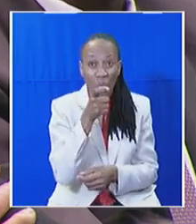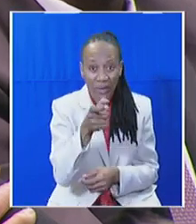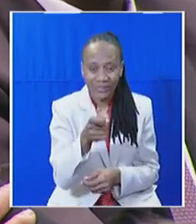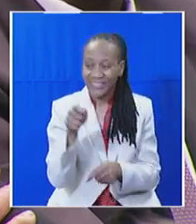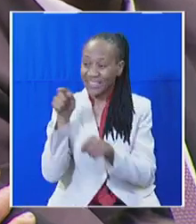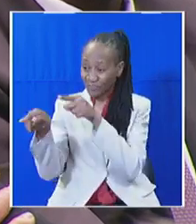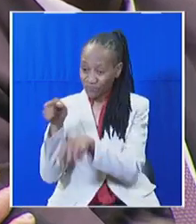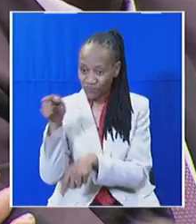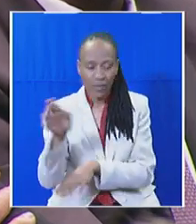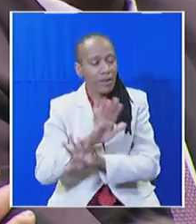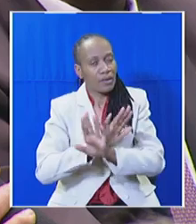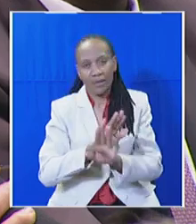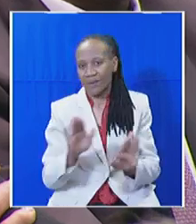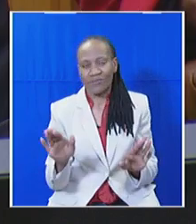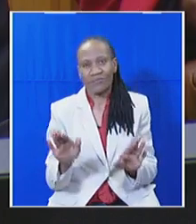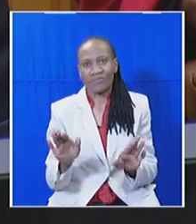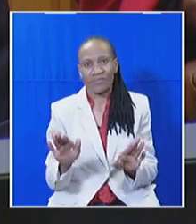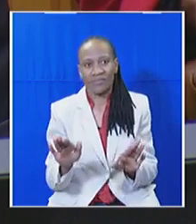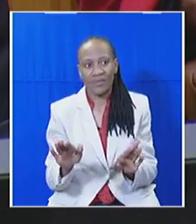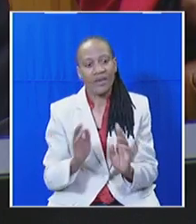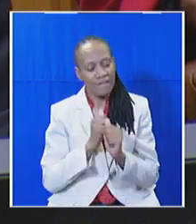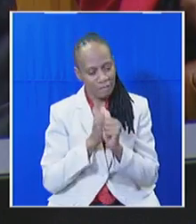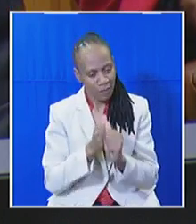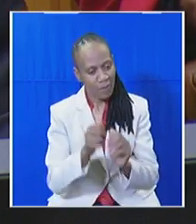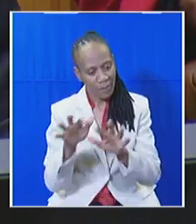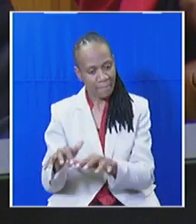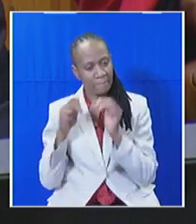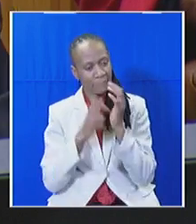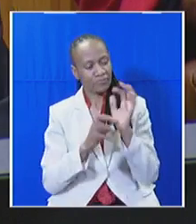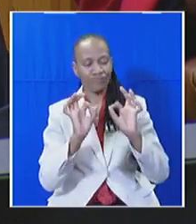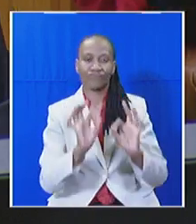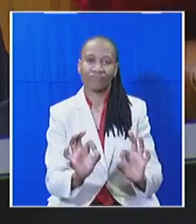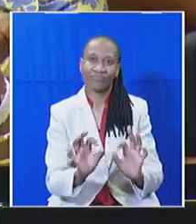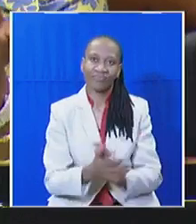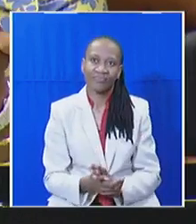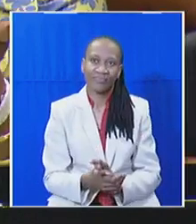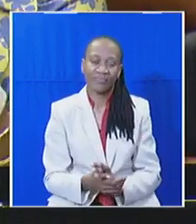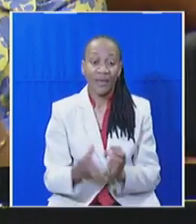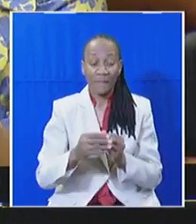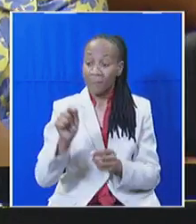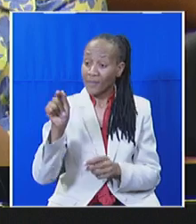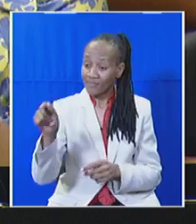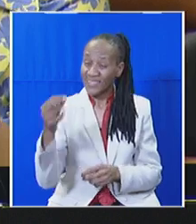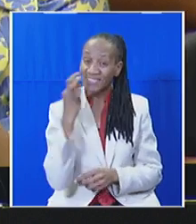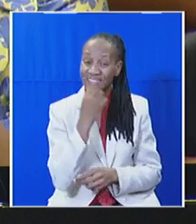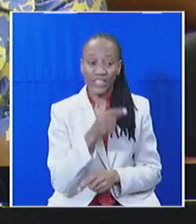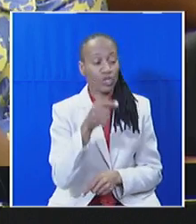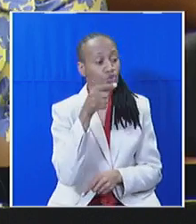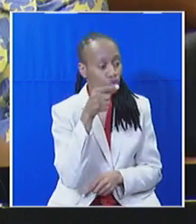accused you of anything unparliamentary, because he has not said